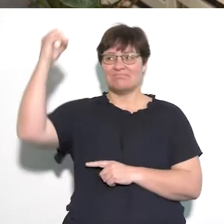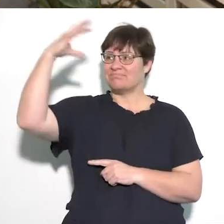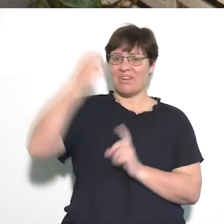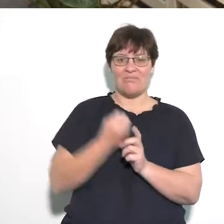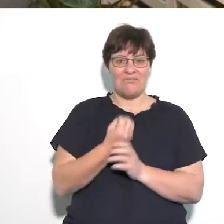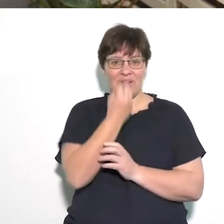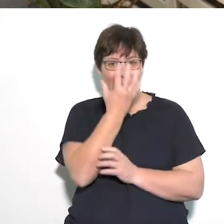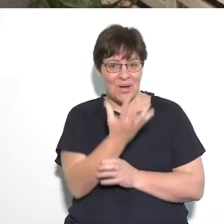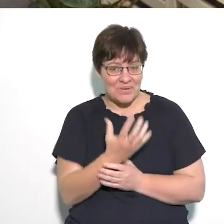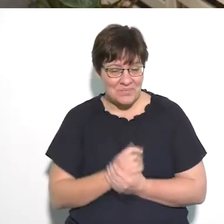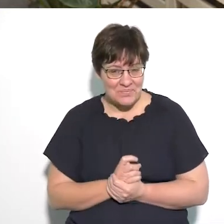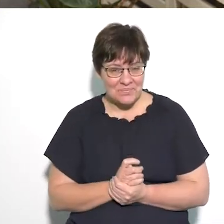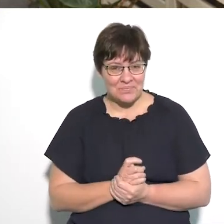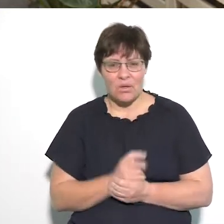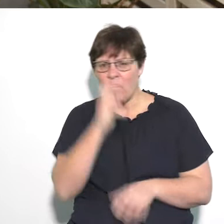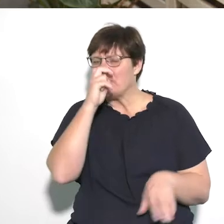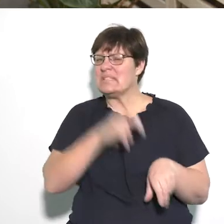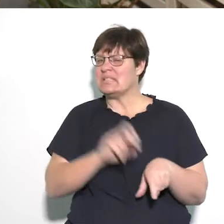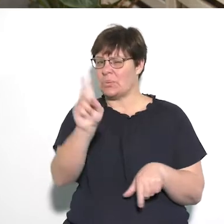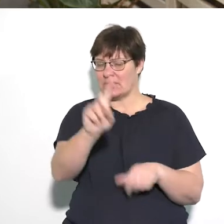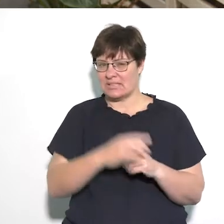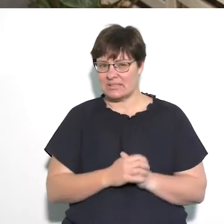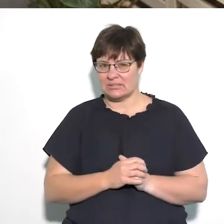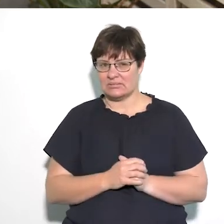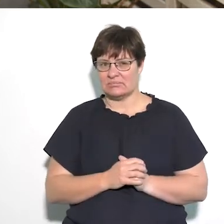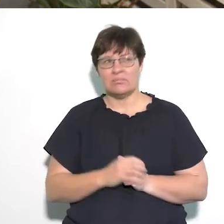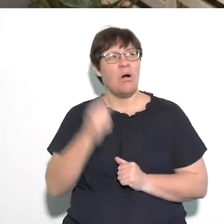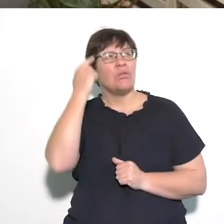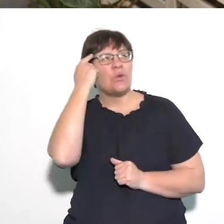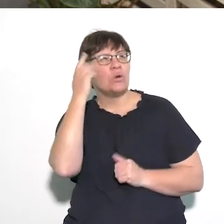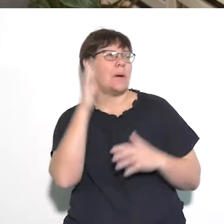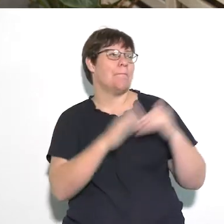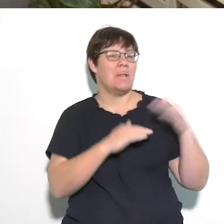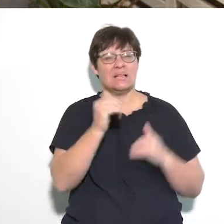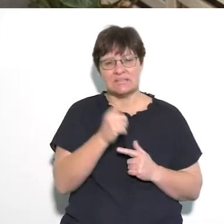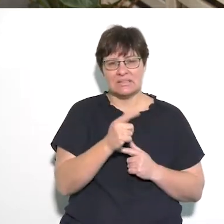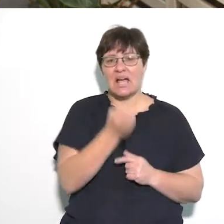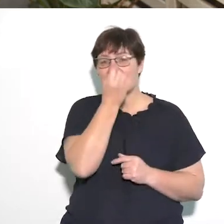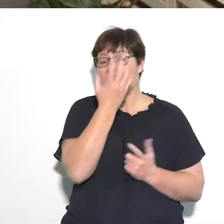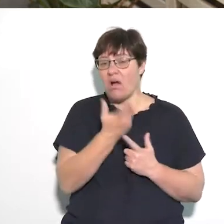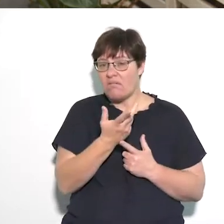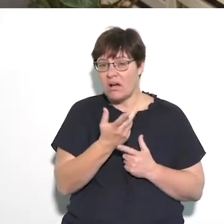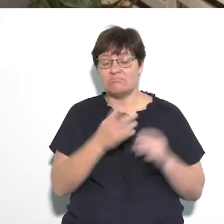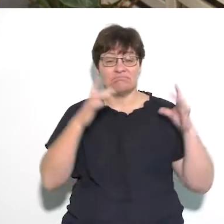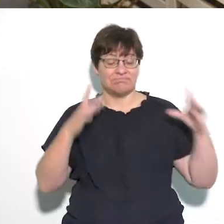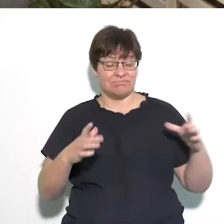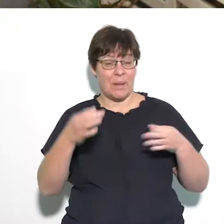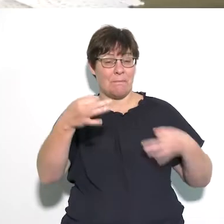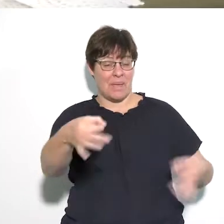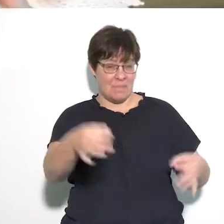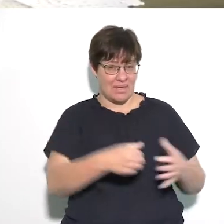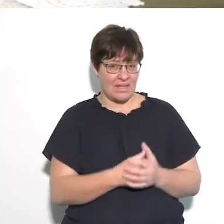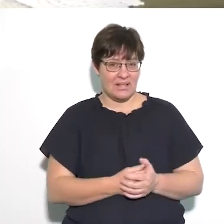going to need. First of all, I thought today we could build our sunflower on a big piece of paper. So I've